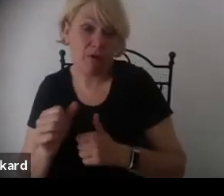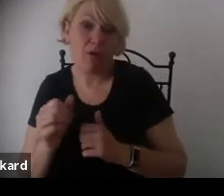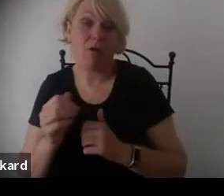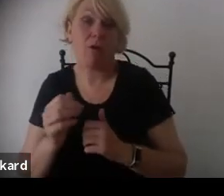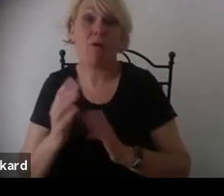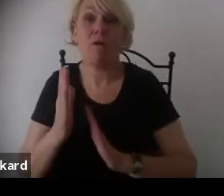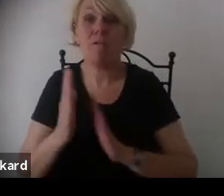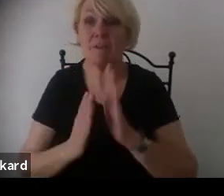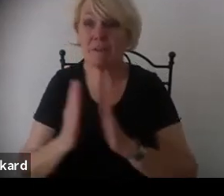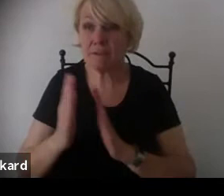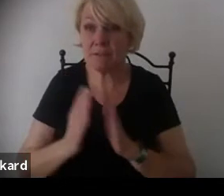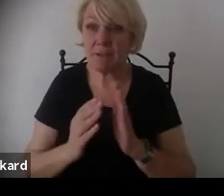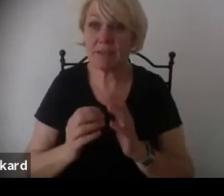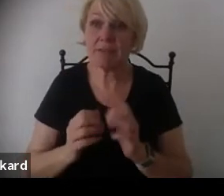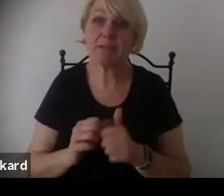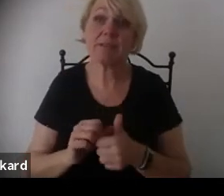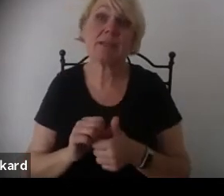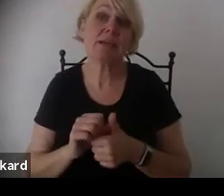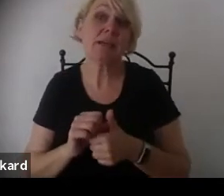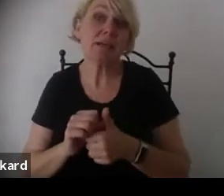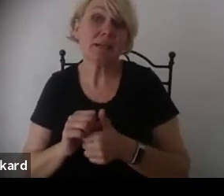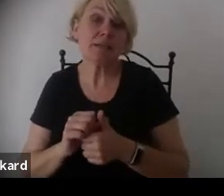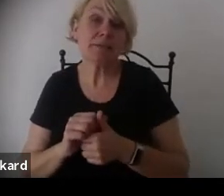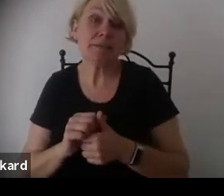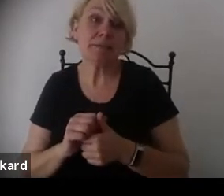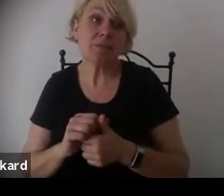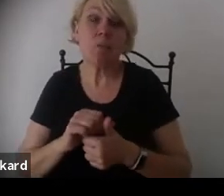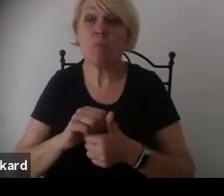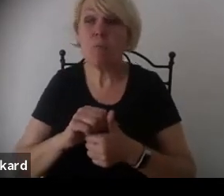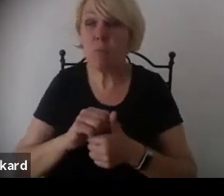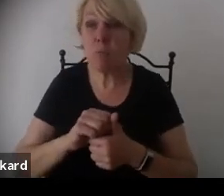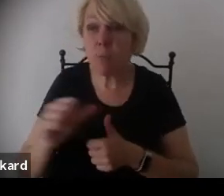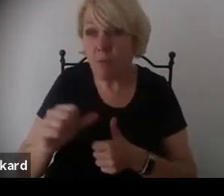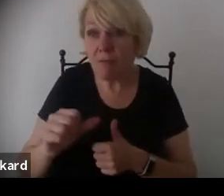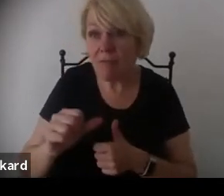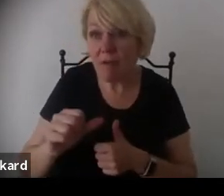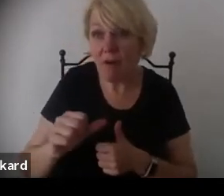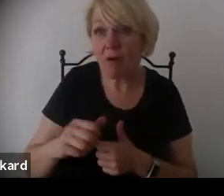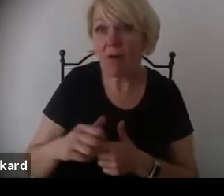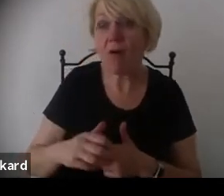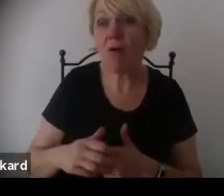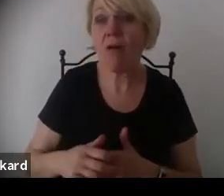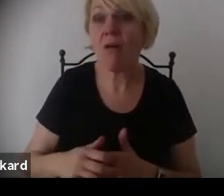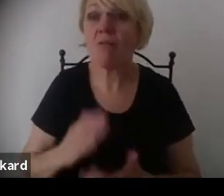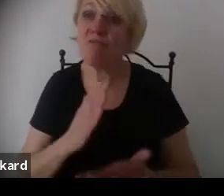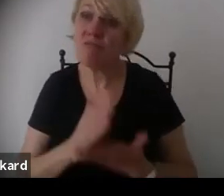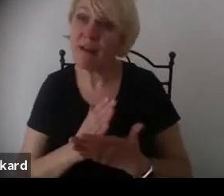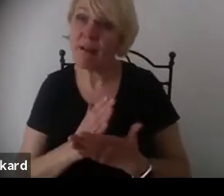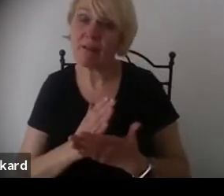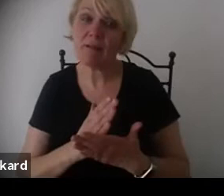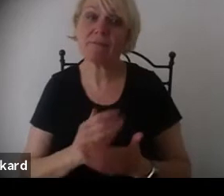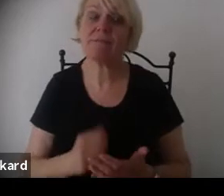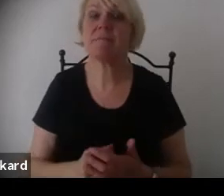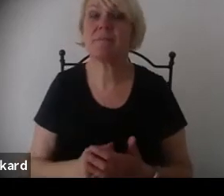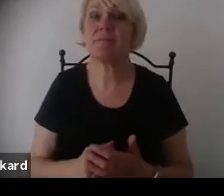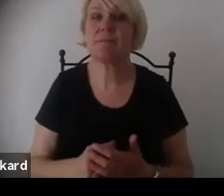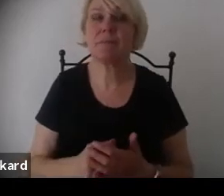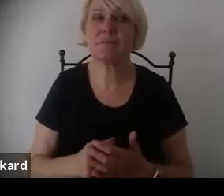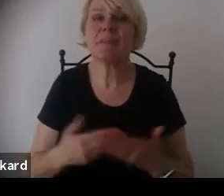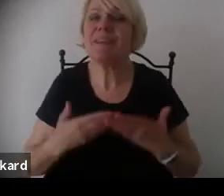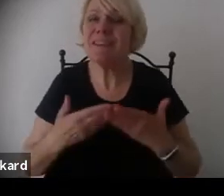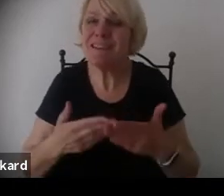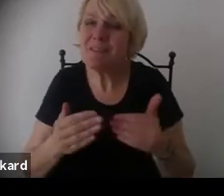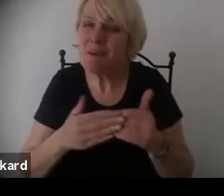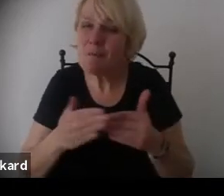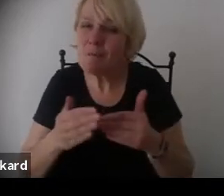coordinator, and to do that on a Zoom chat or something like that. So that would be an option open. So in actual fact, what it does is it just gives us more